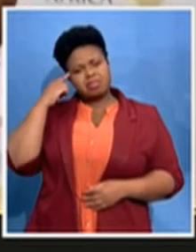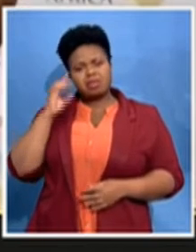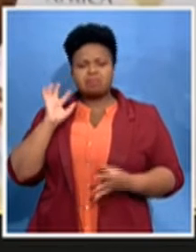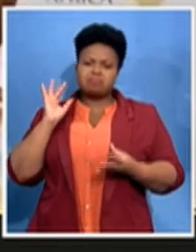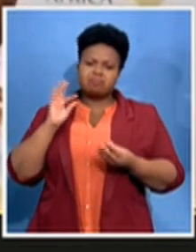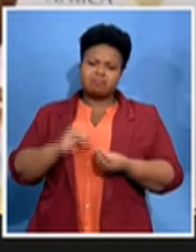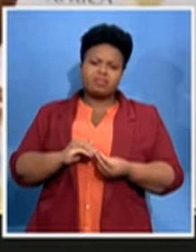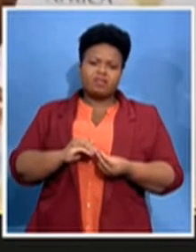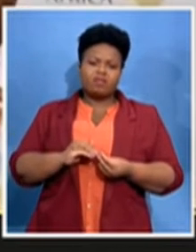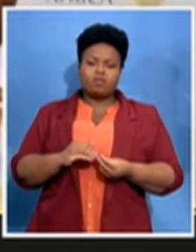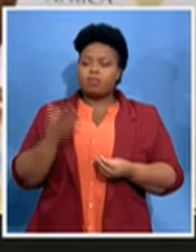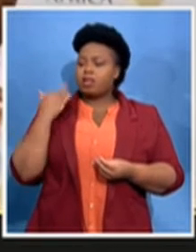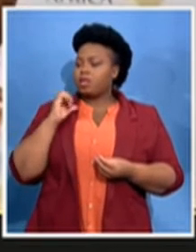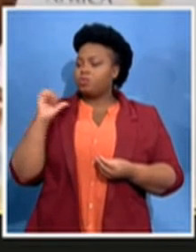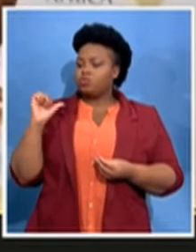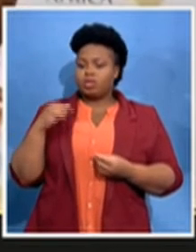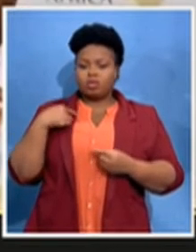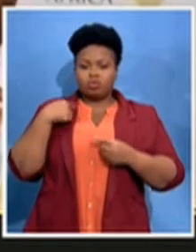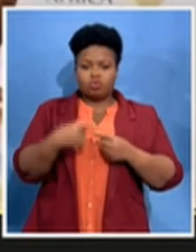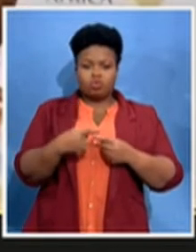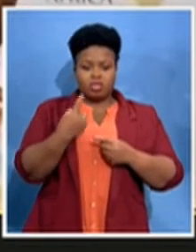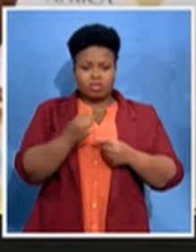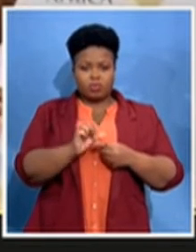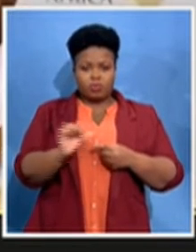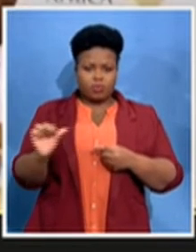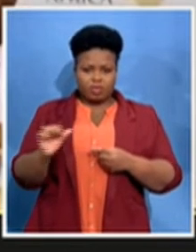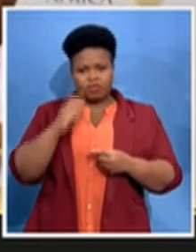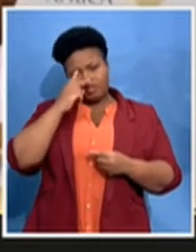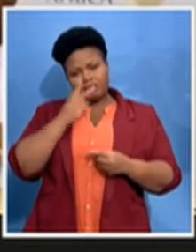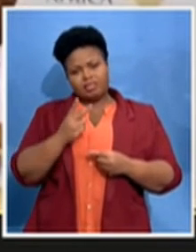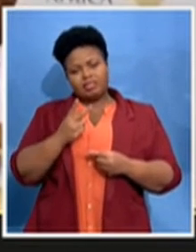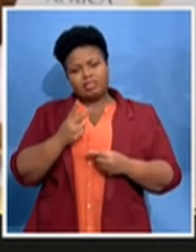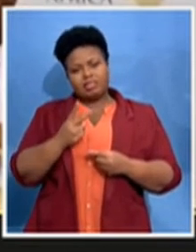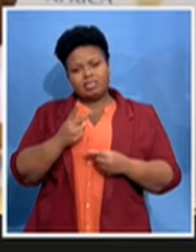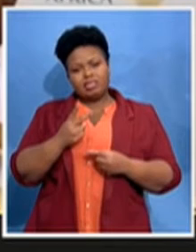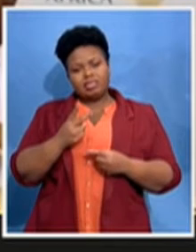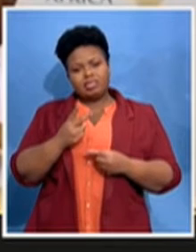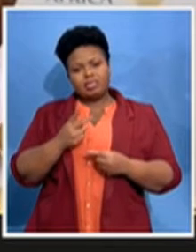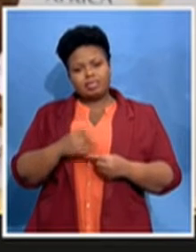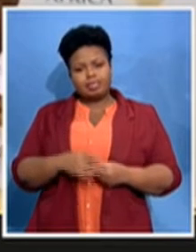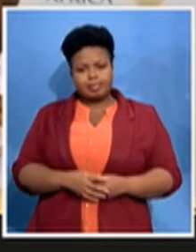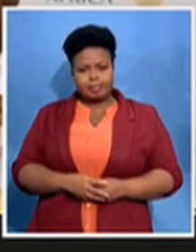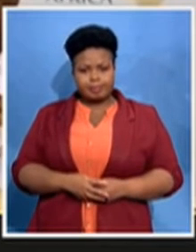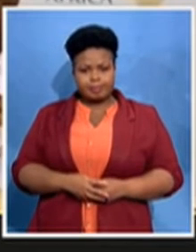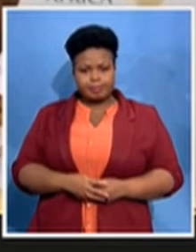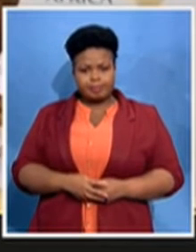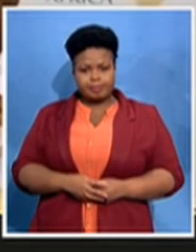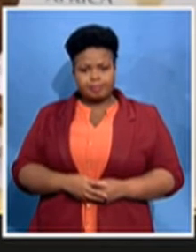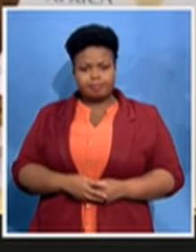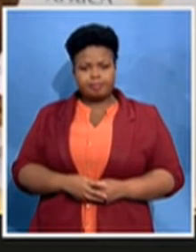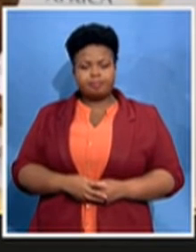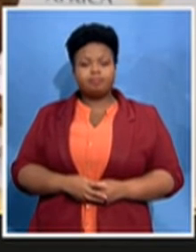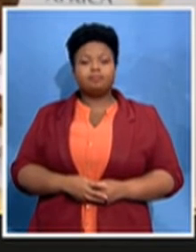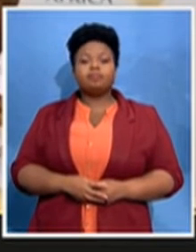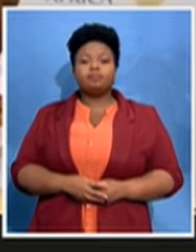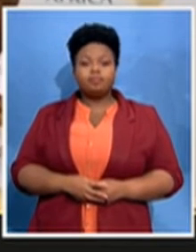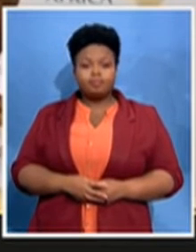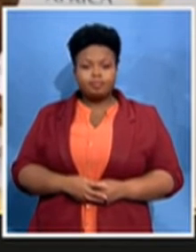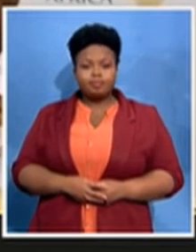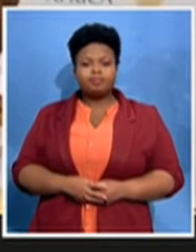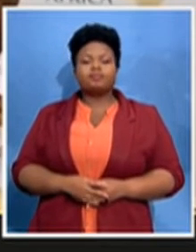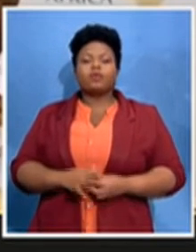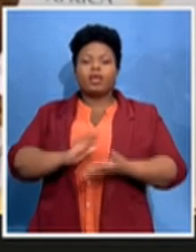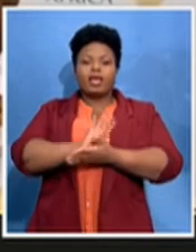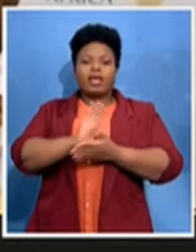are seeing some encouraging trends, and we are really pleased with that. And we continue to